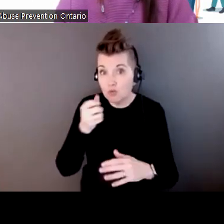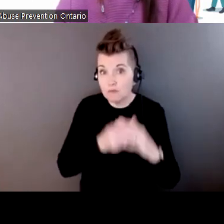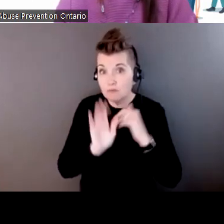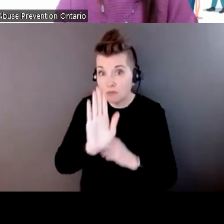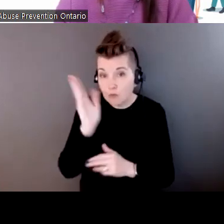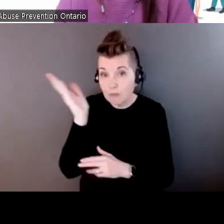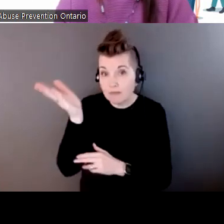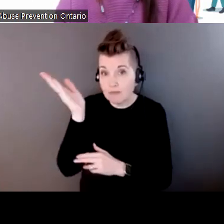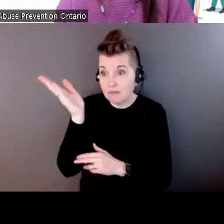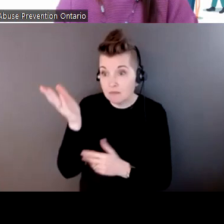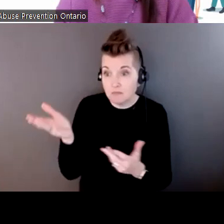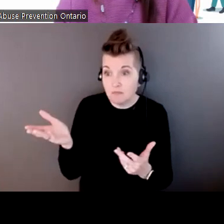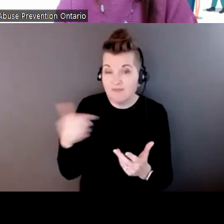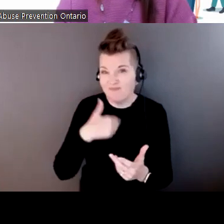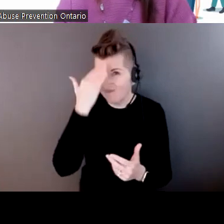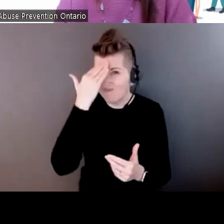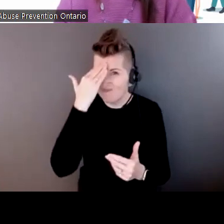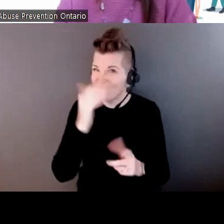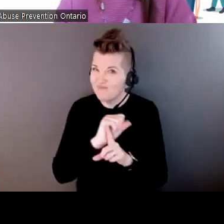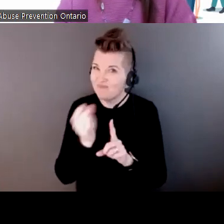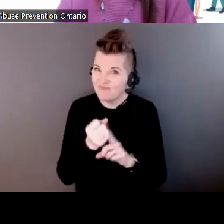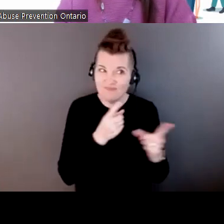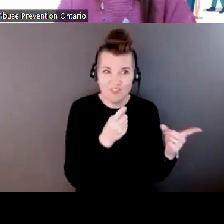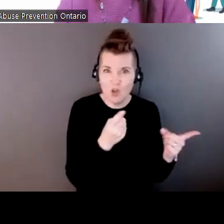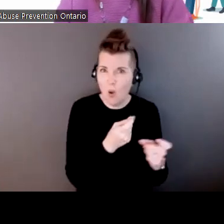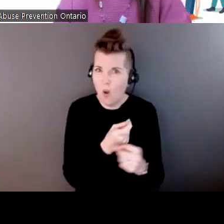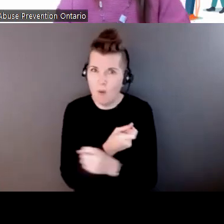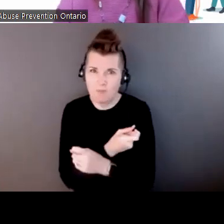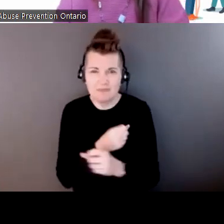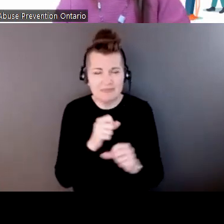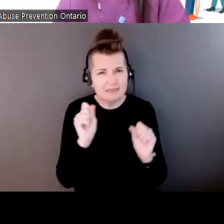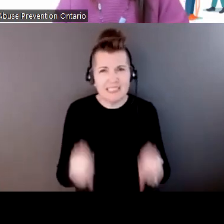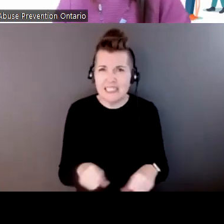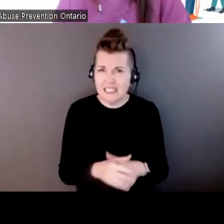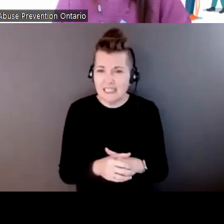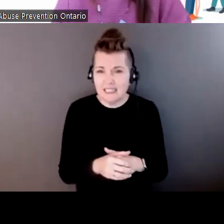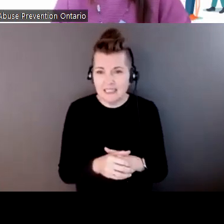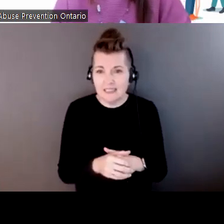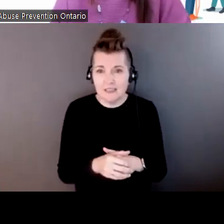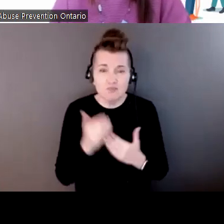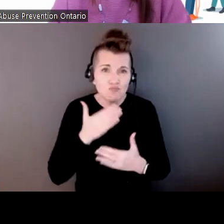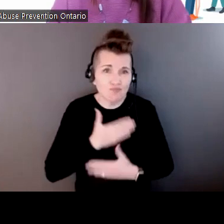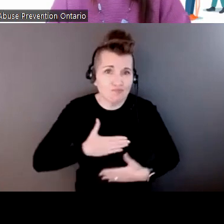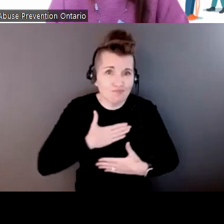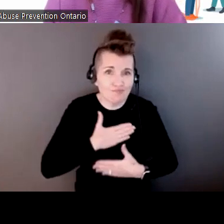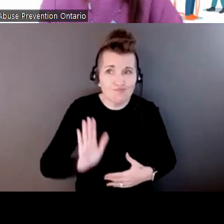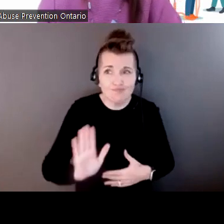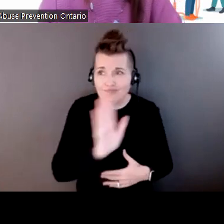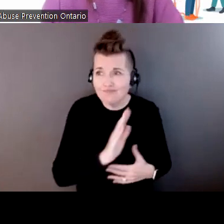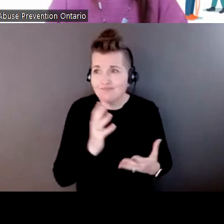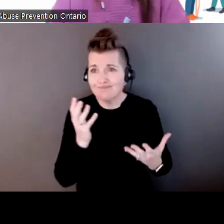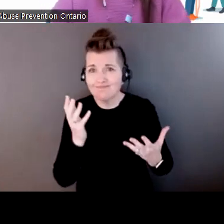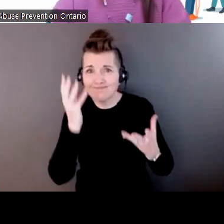I know that these are complicated cases and for many people, so I appreciate your input, and